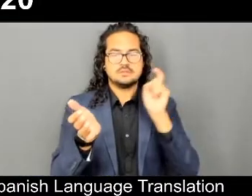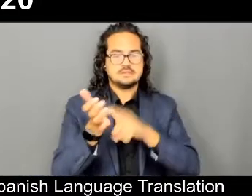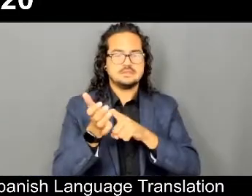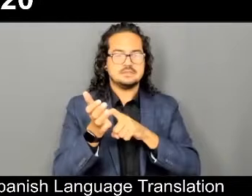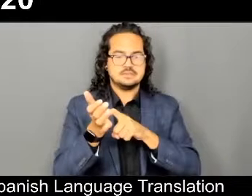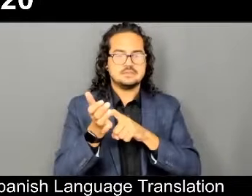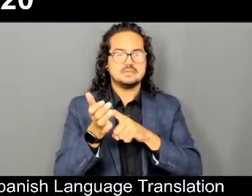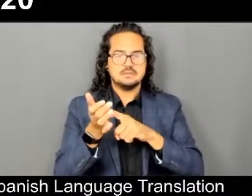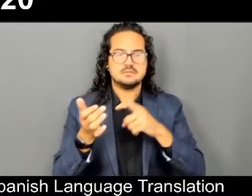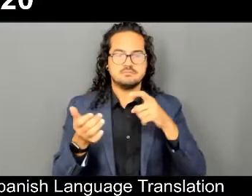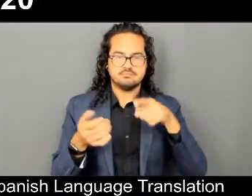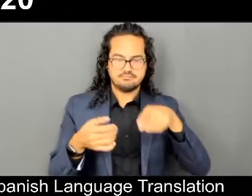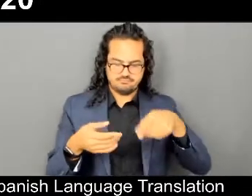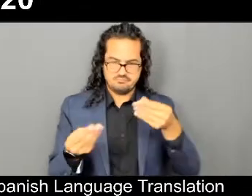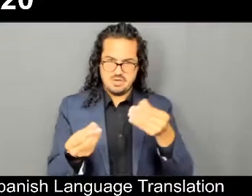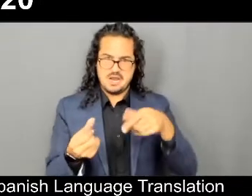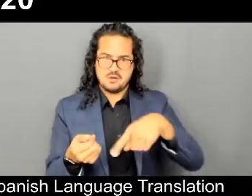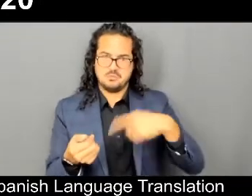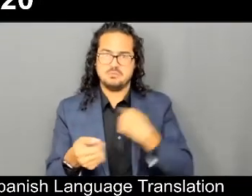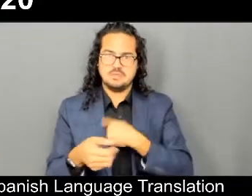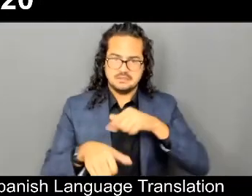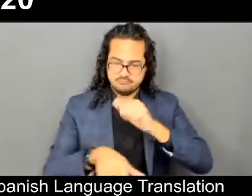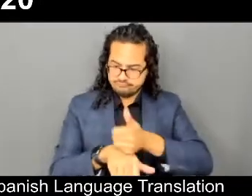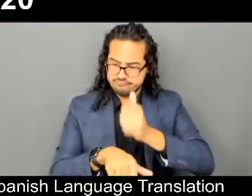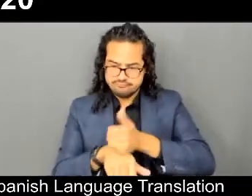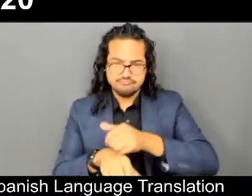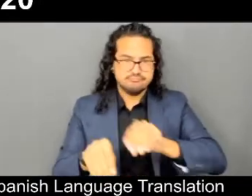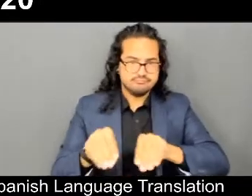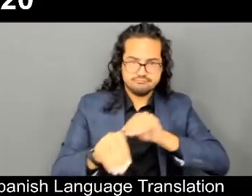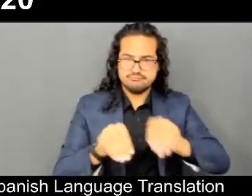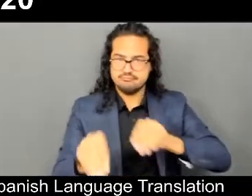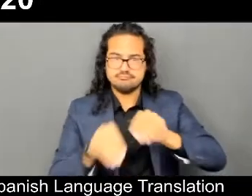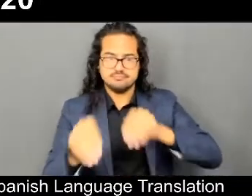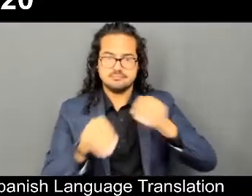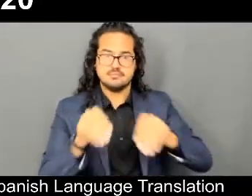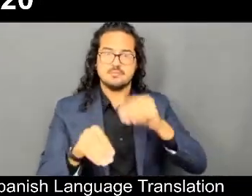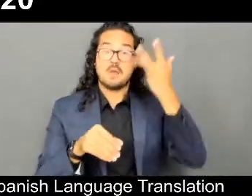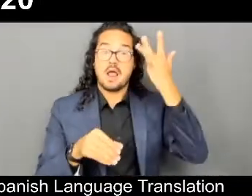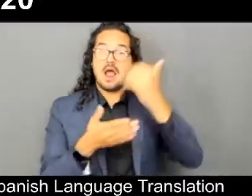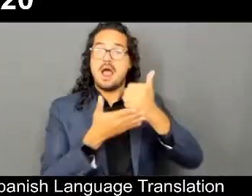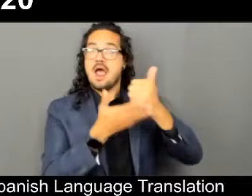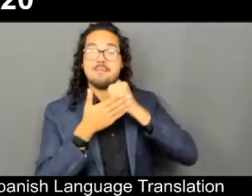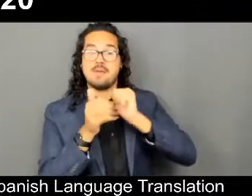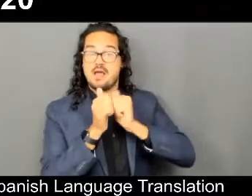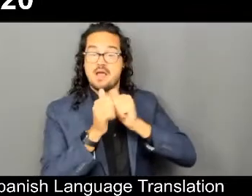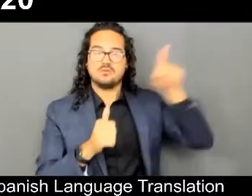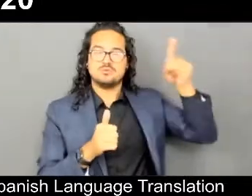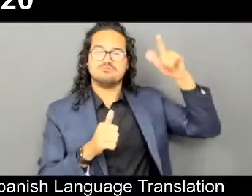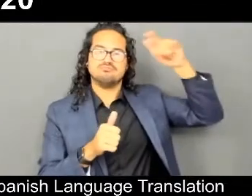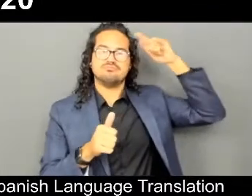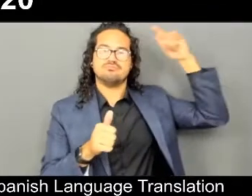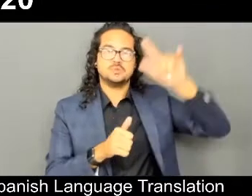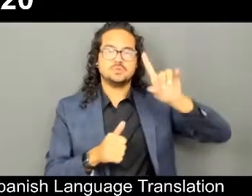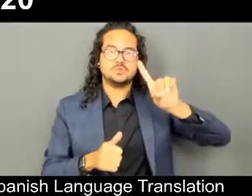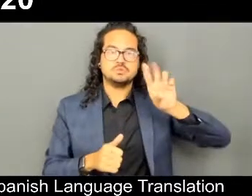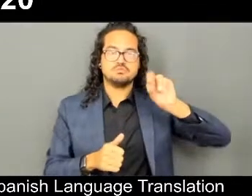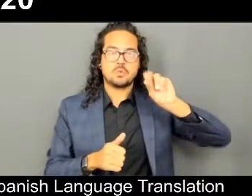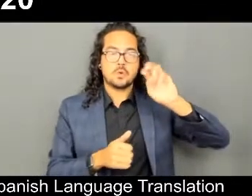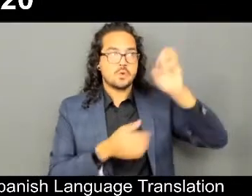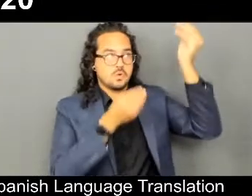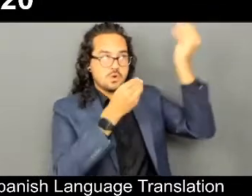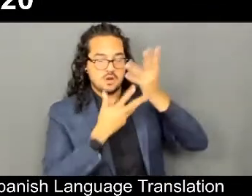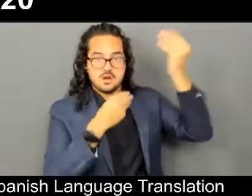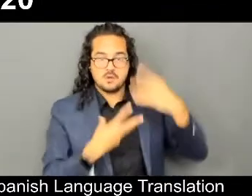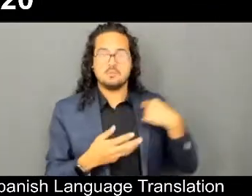taking, and we're getting good depth off of our control line. So a lot of good activities. The hand line is still holding very well down here,